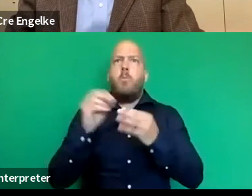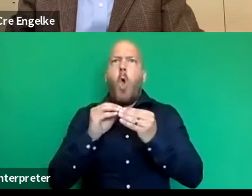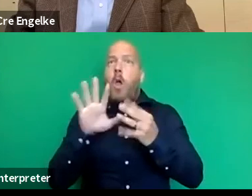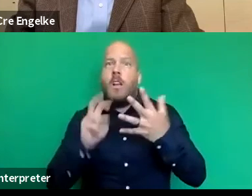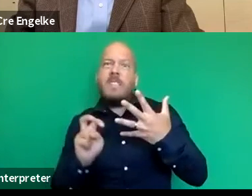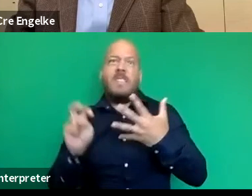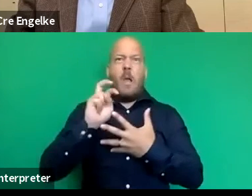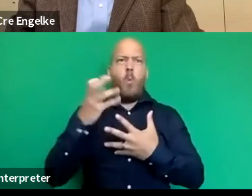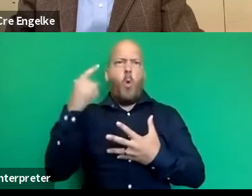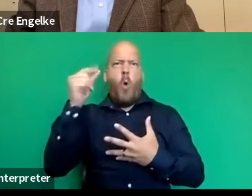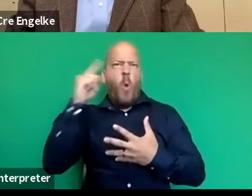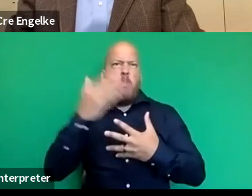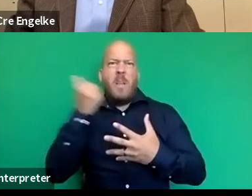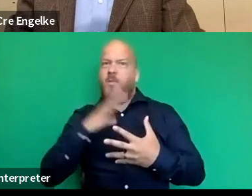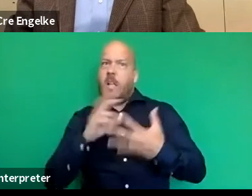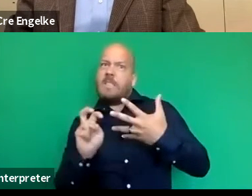big engines coming into the market.